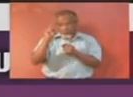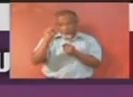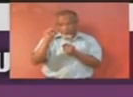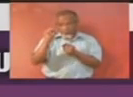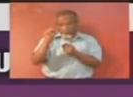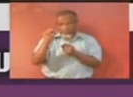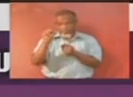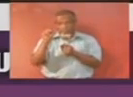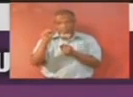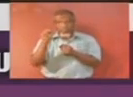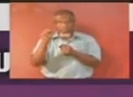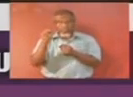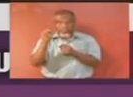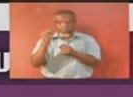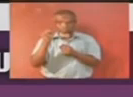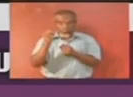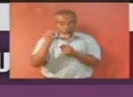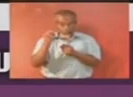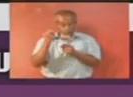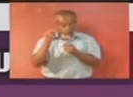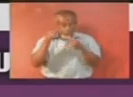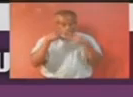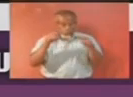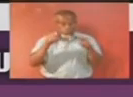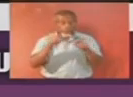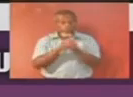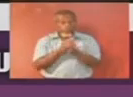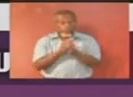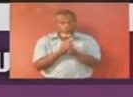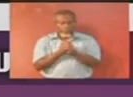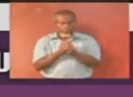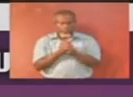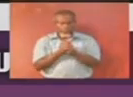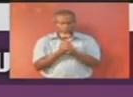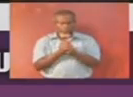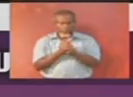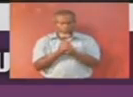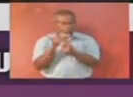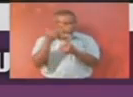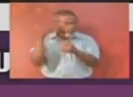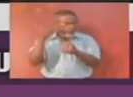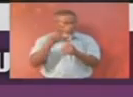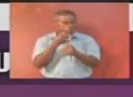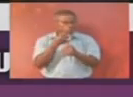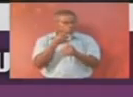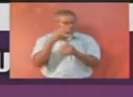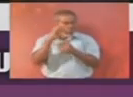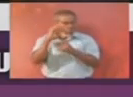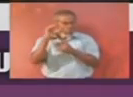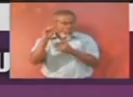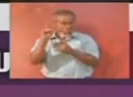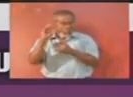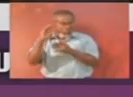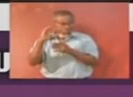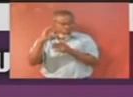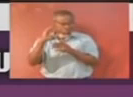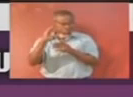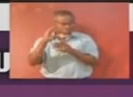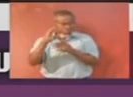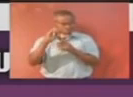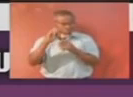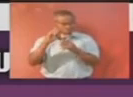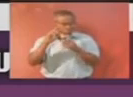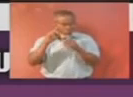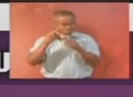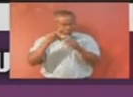There was a recent report that the CDC is saying that the SARS coronavirus can be airborne.